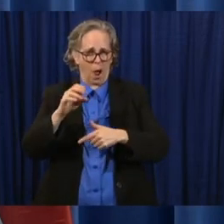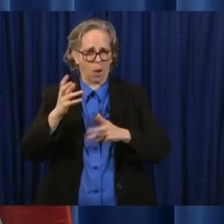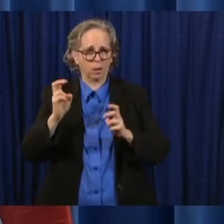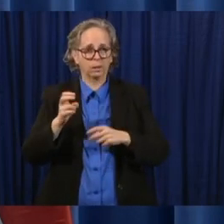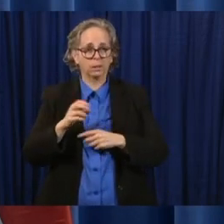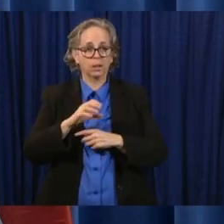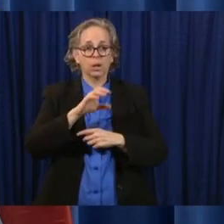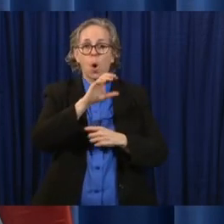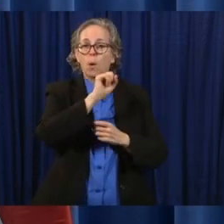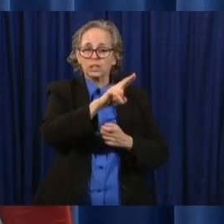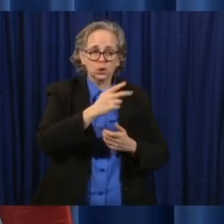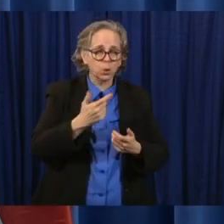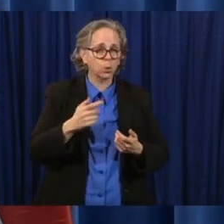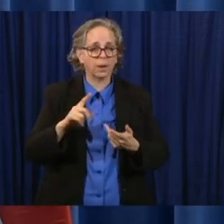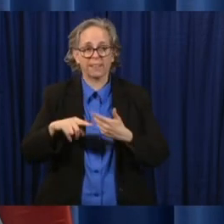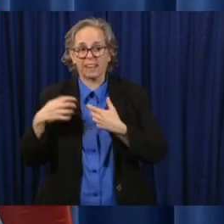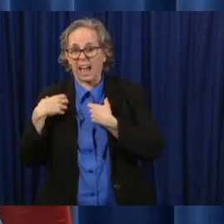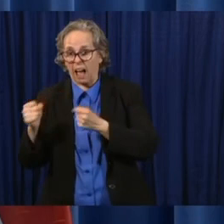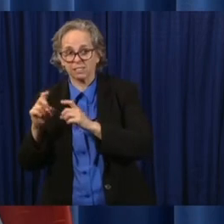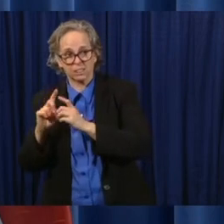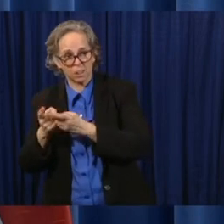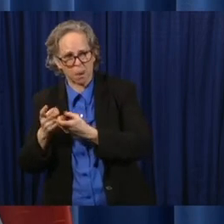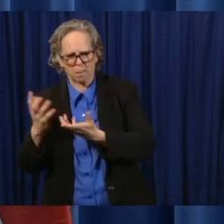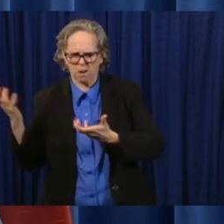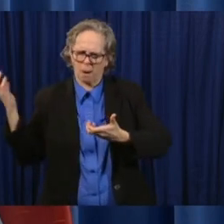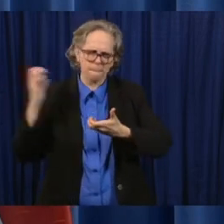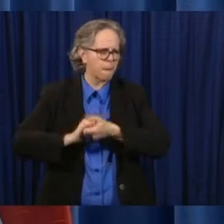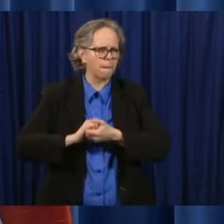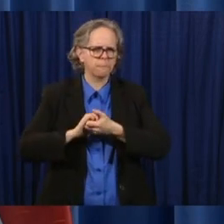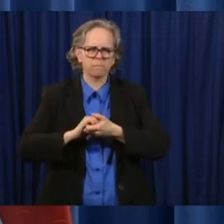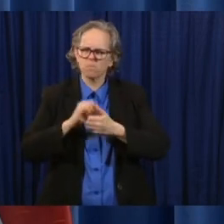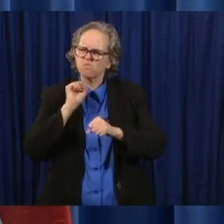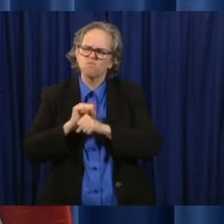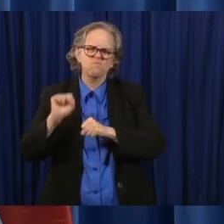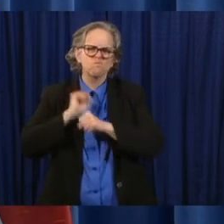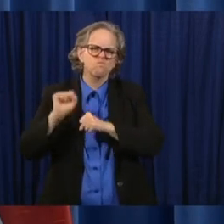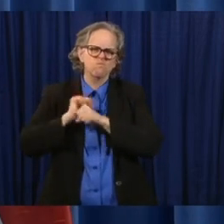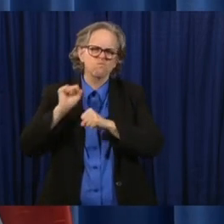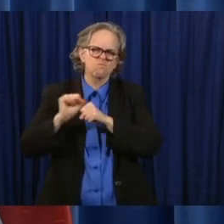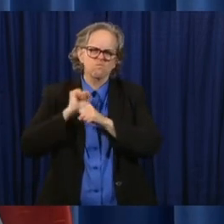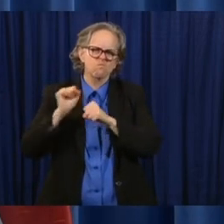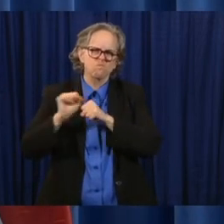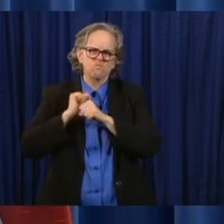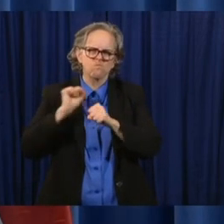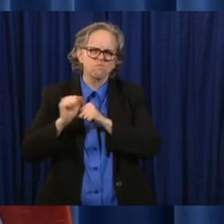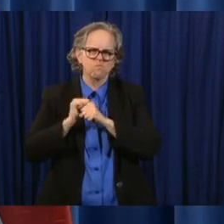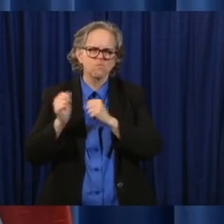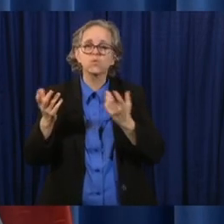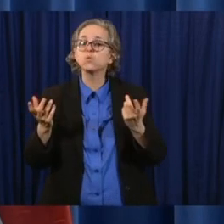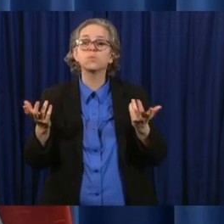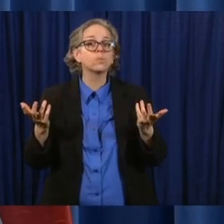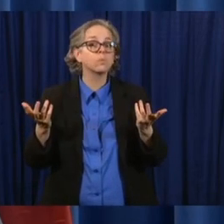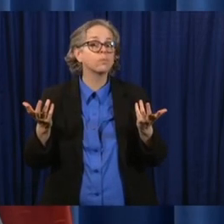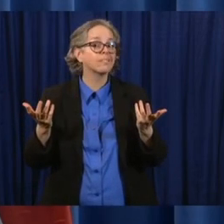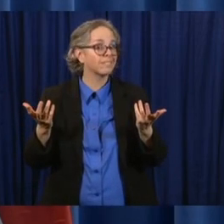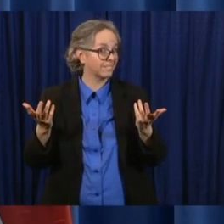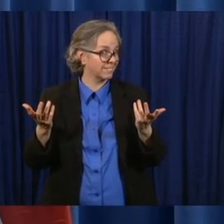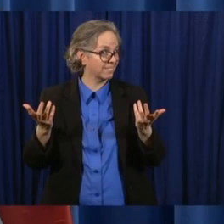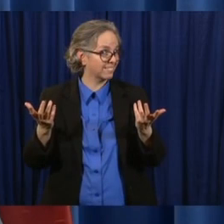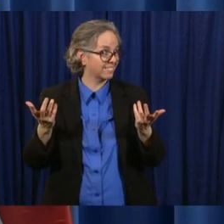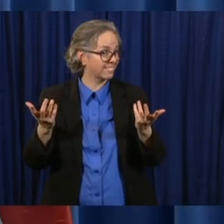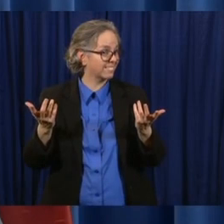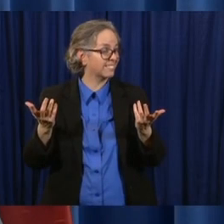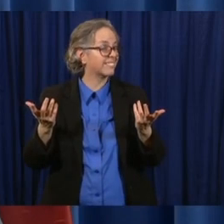very, very hard to come together. And what they're doing is they're creating more